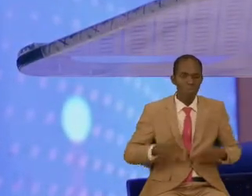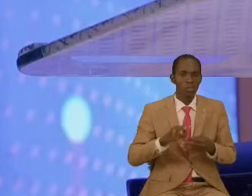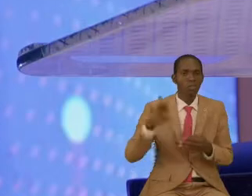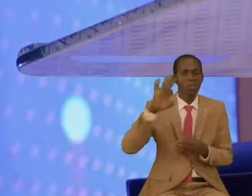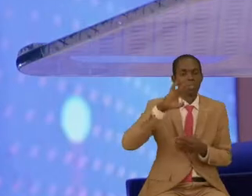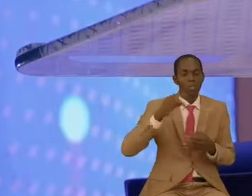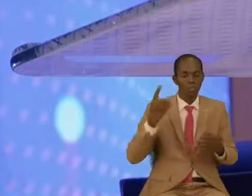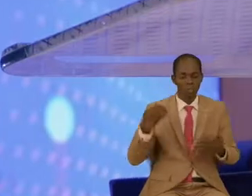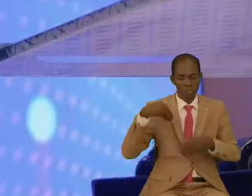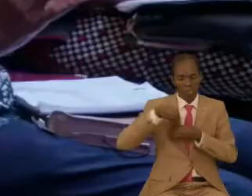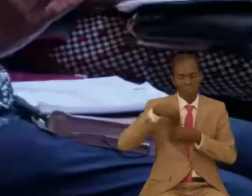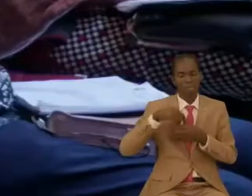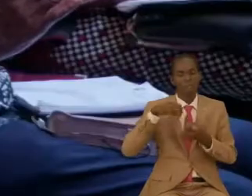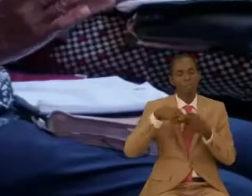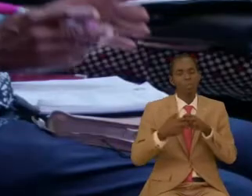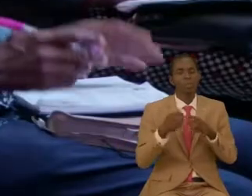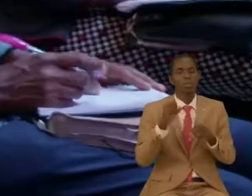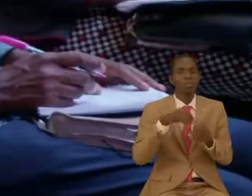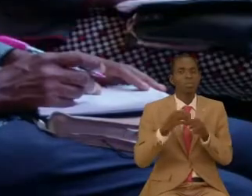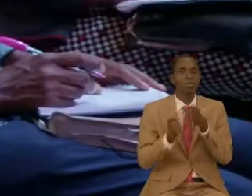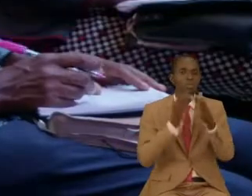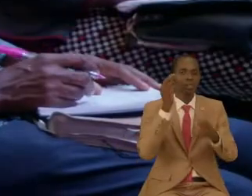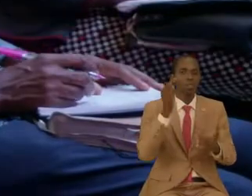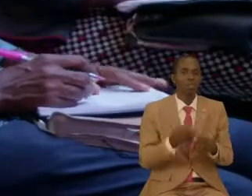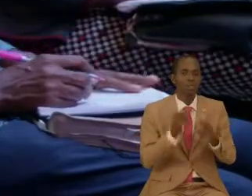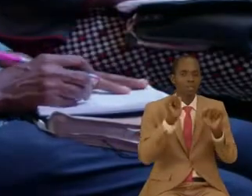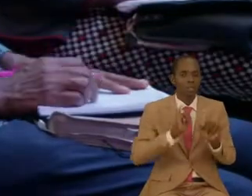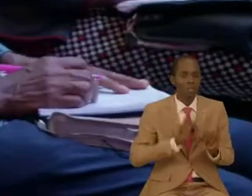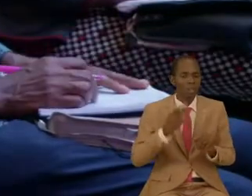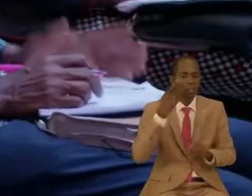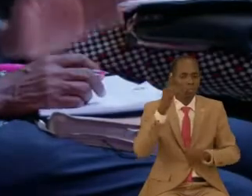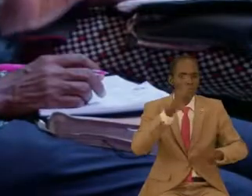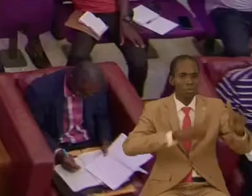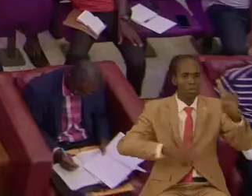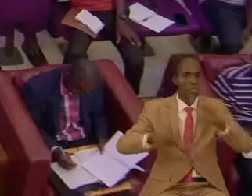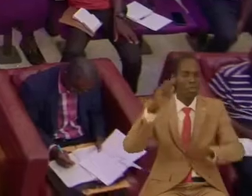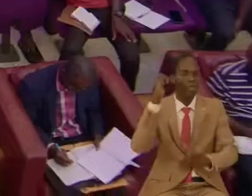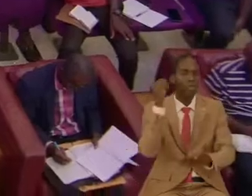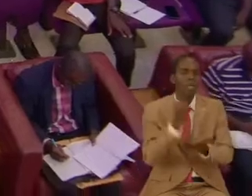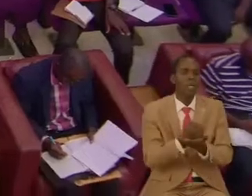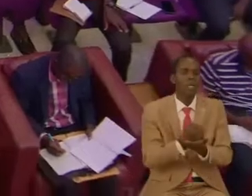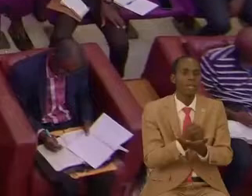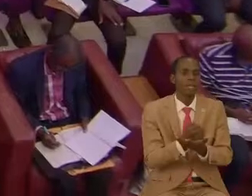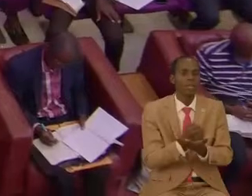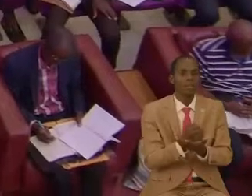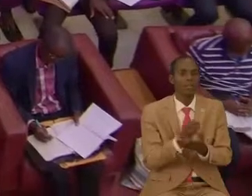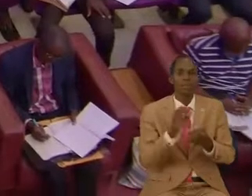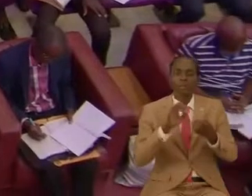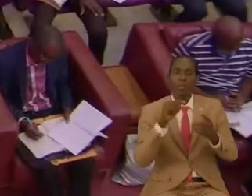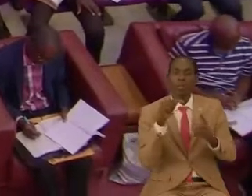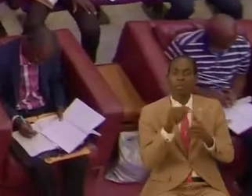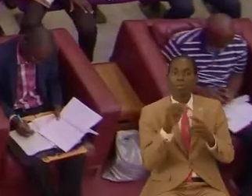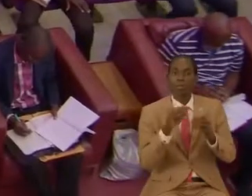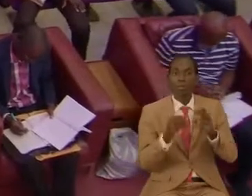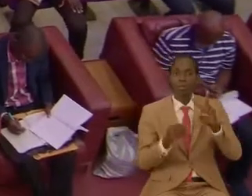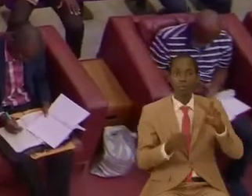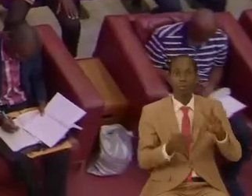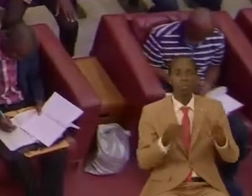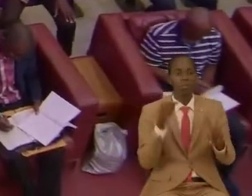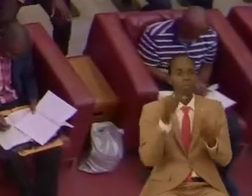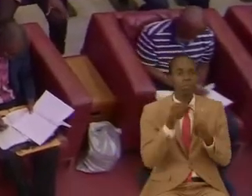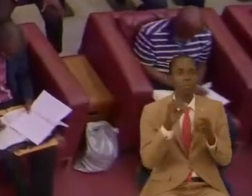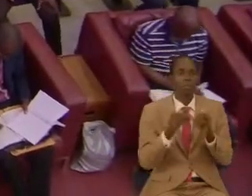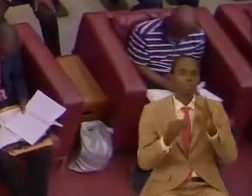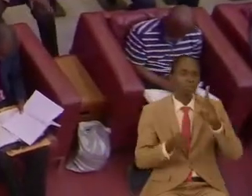problems in Jesus' name. Can I hear any amen there? Number two now, we're coming to